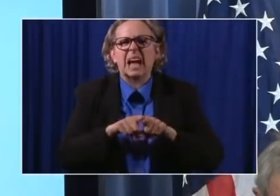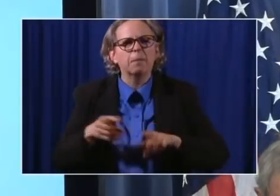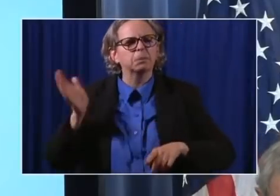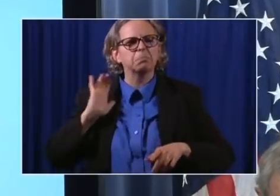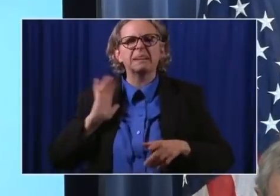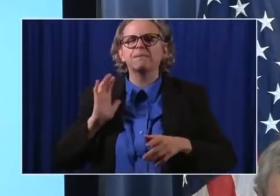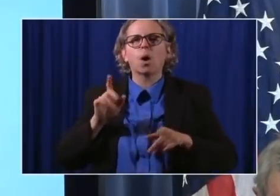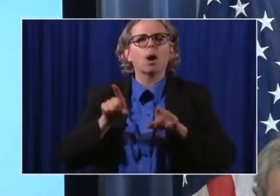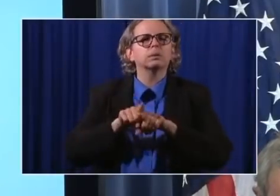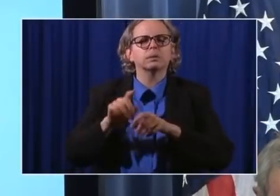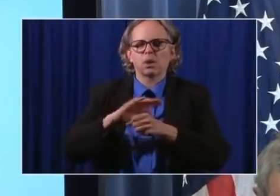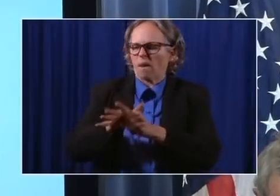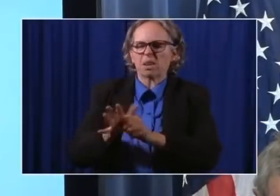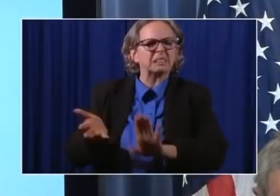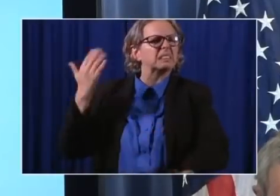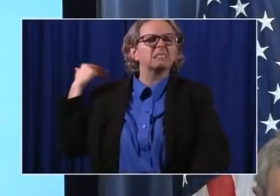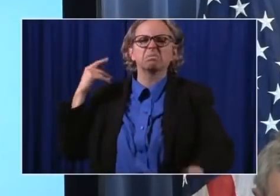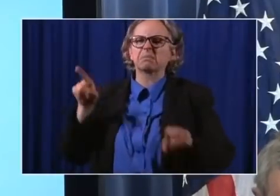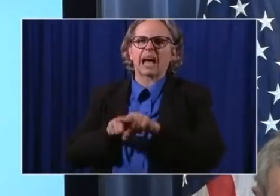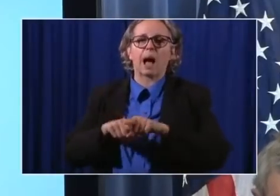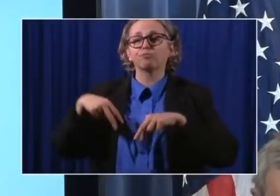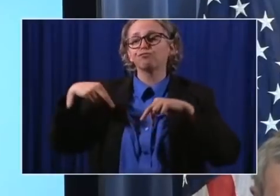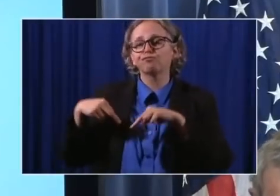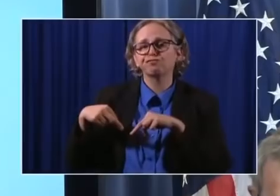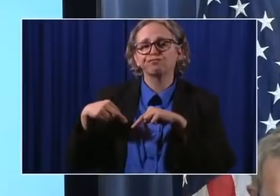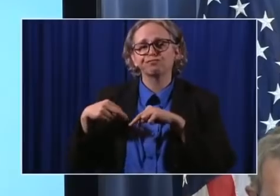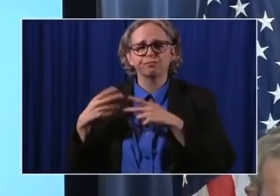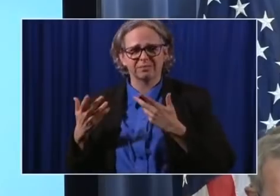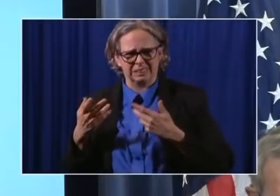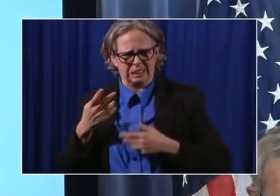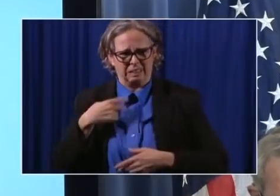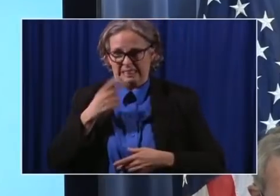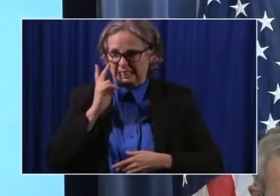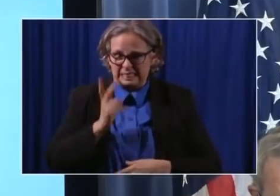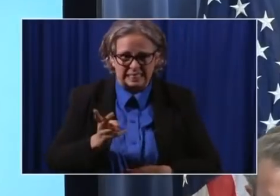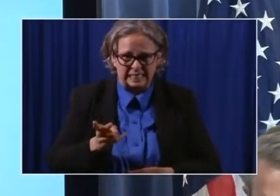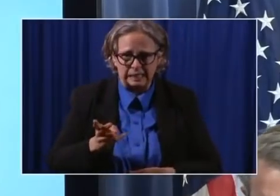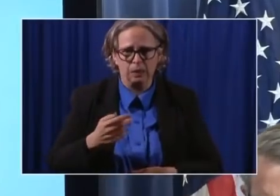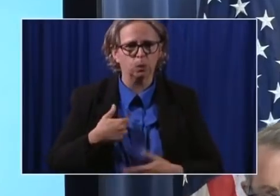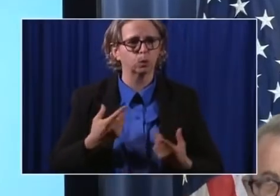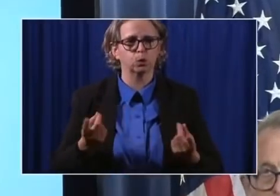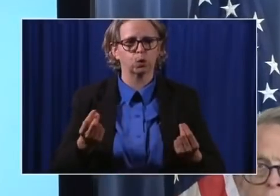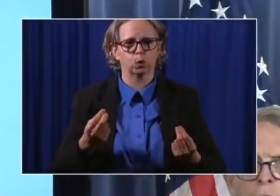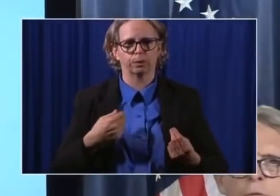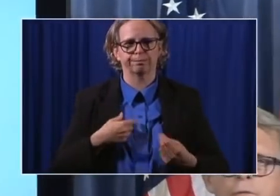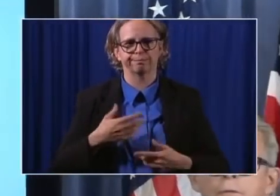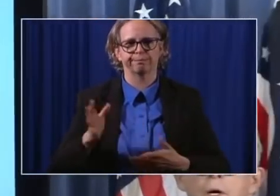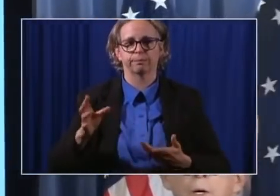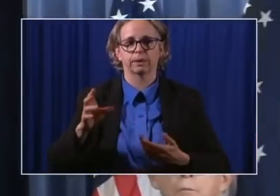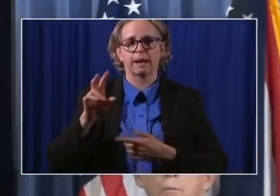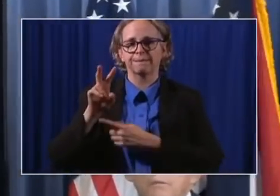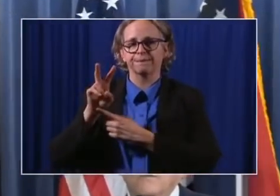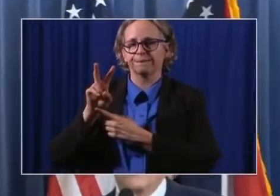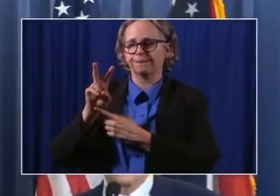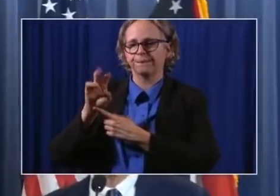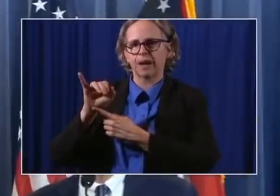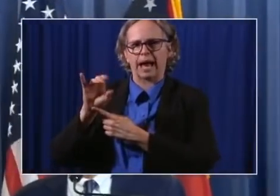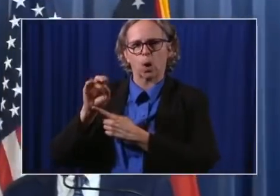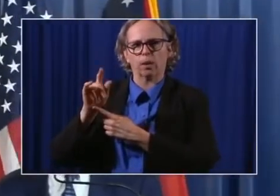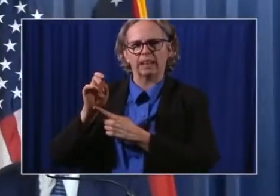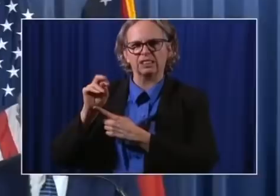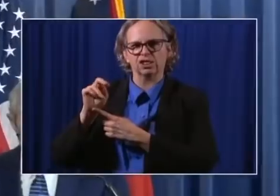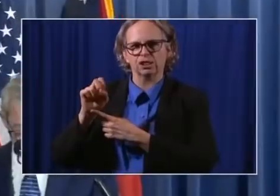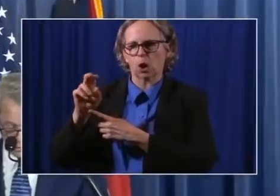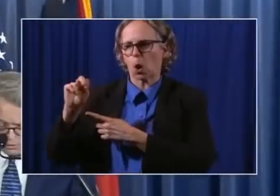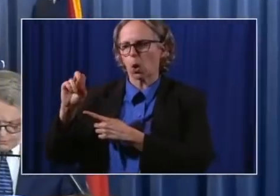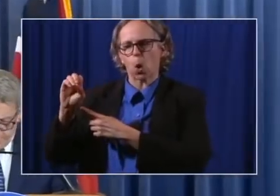unfortunately, and that's when the violation notices will be issued. And I believe that the first cases you have for the ones